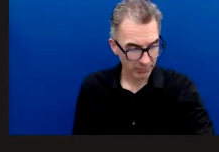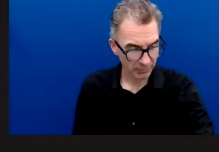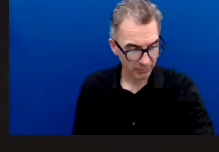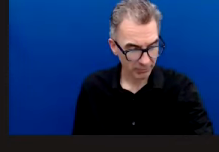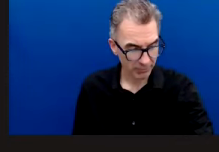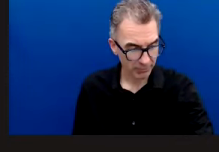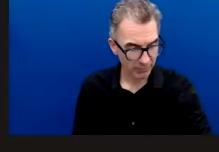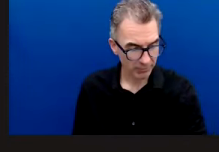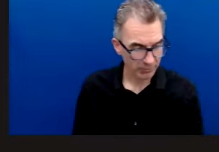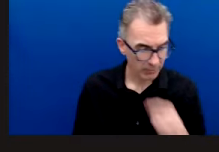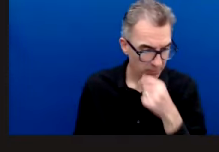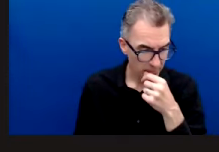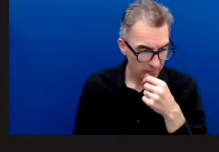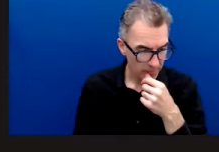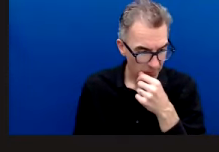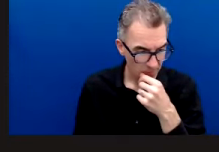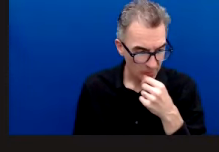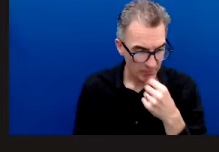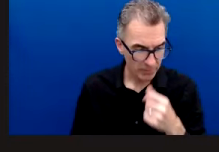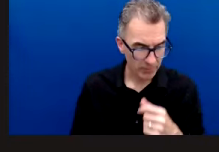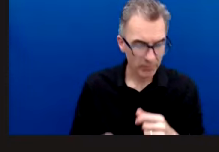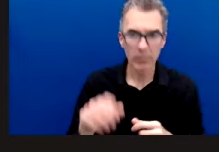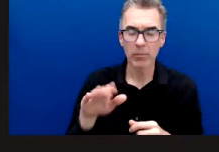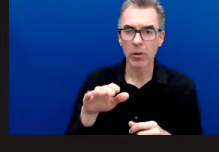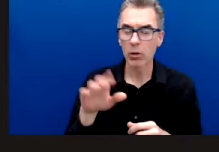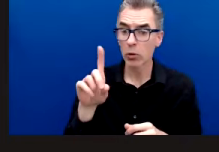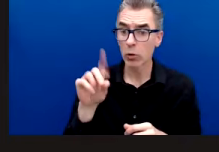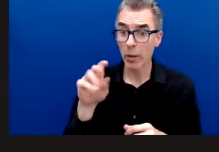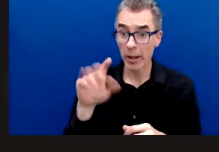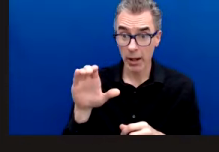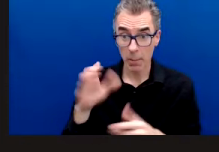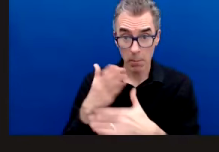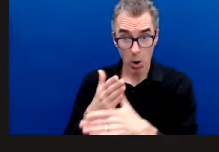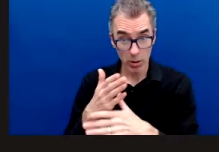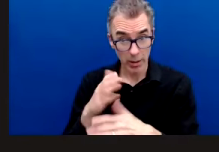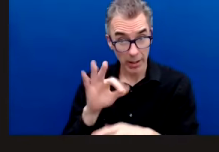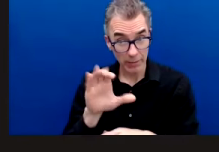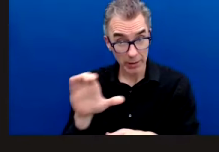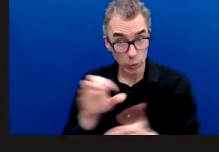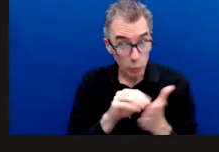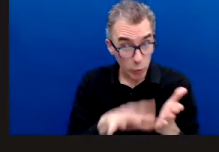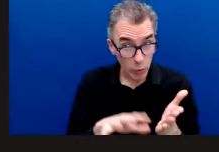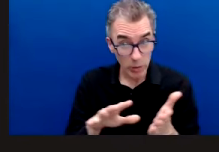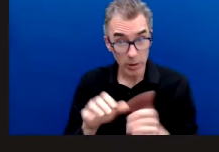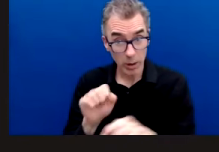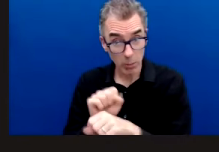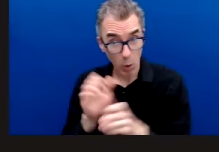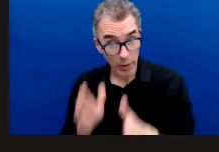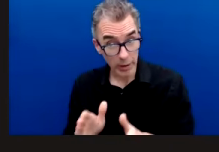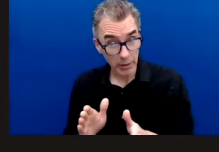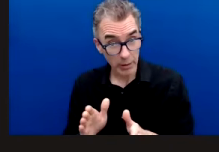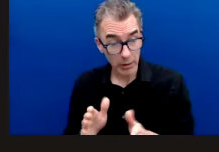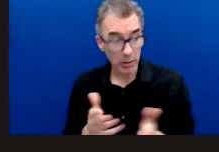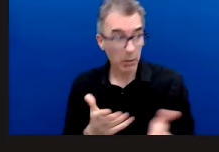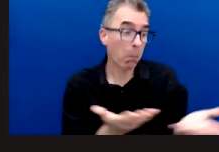So Alana said in the chat, is the domestic partner an FCC student or FCC employee? So it